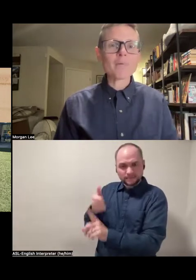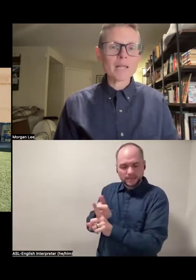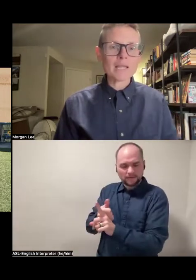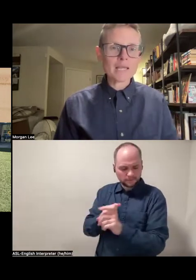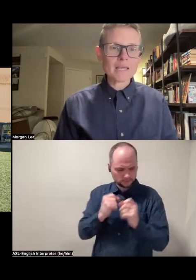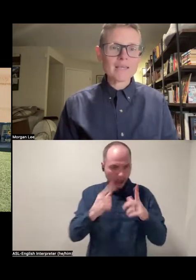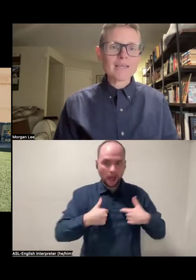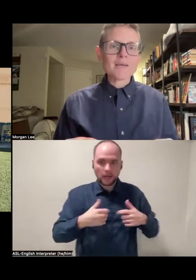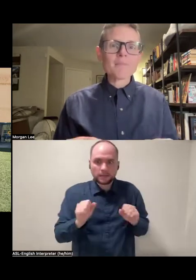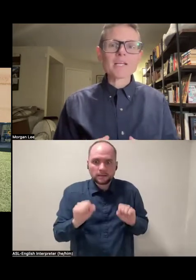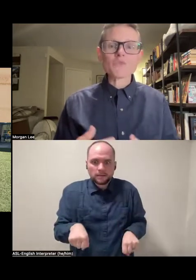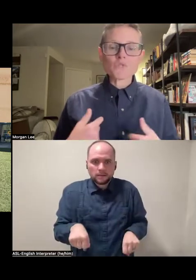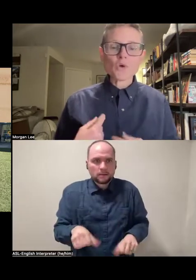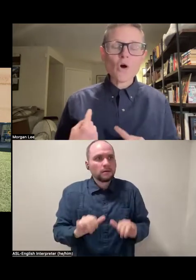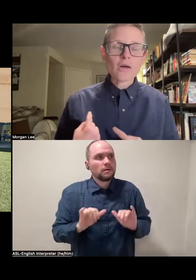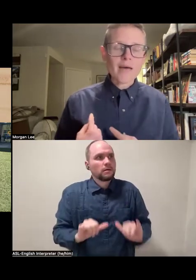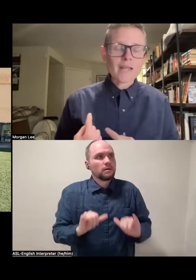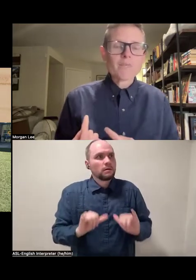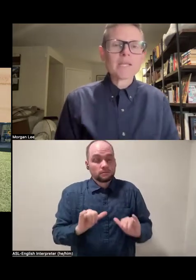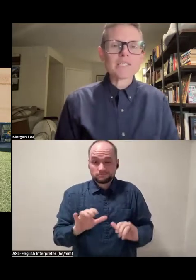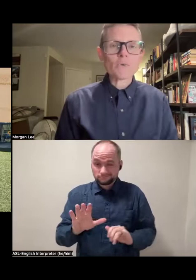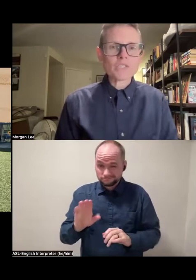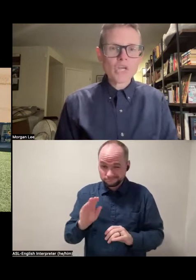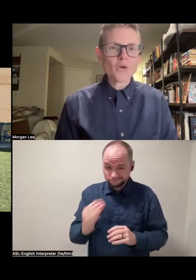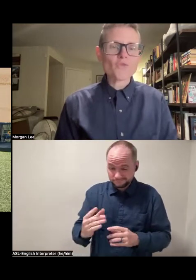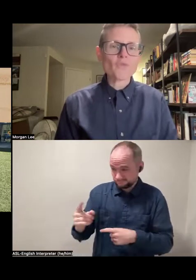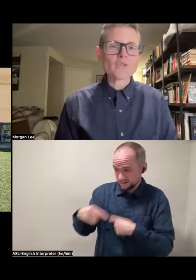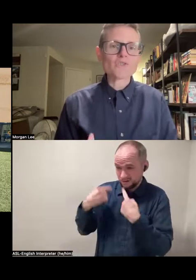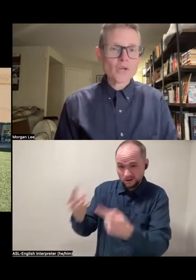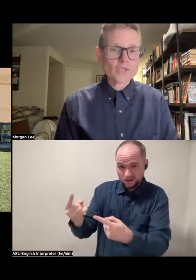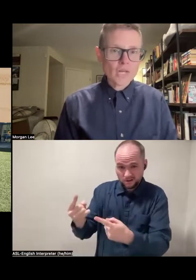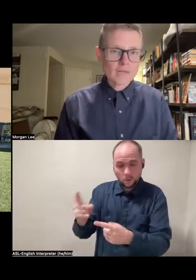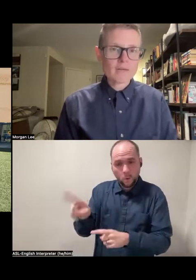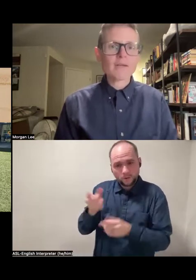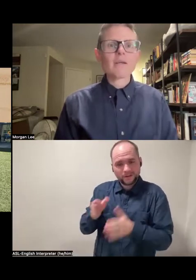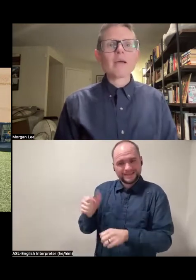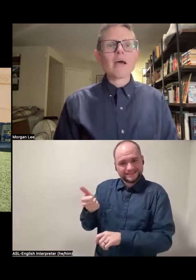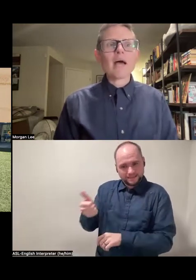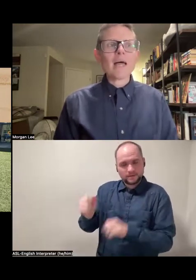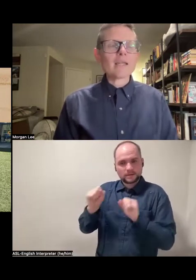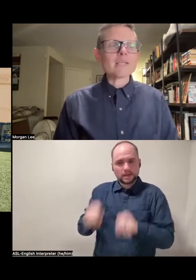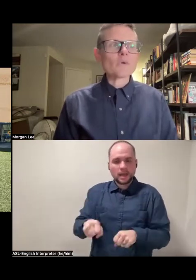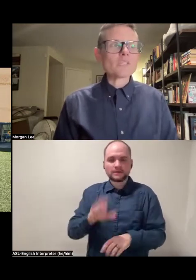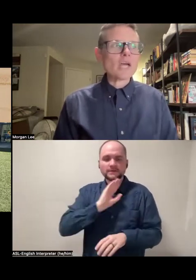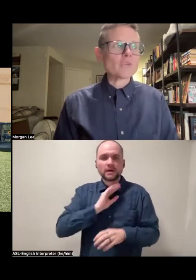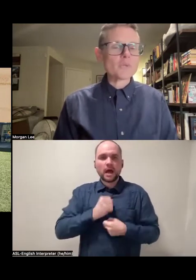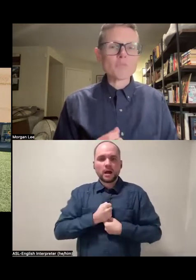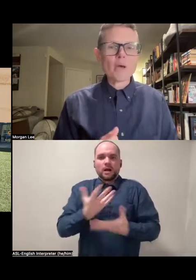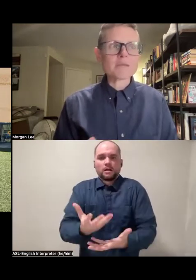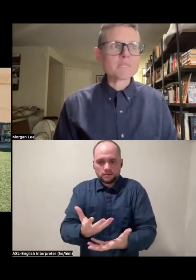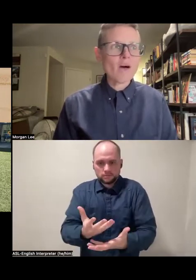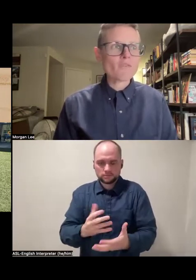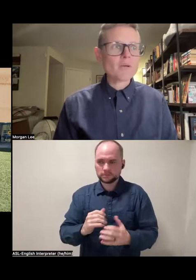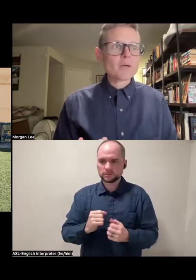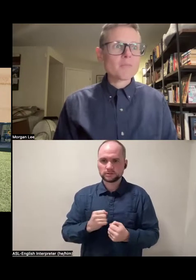own capability because for so long that had been his only channel for frustration and his only channel to